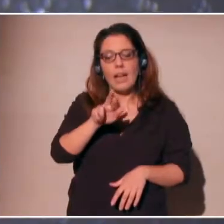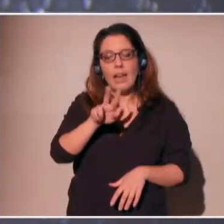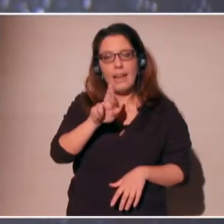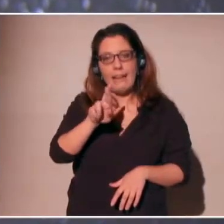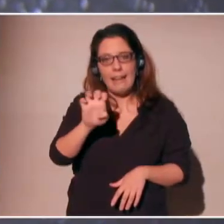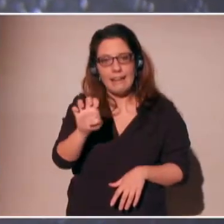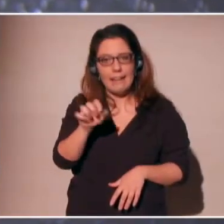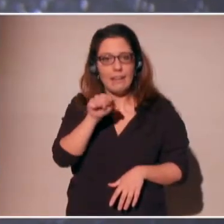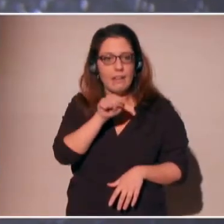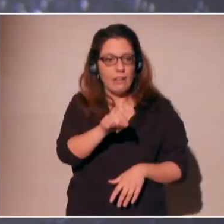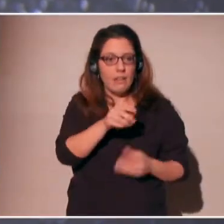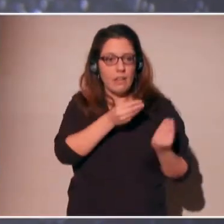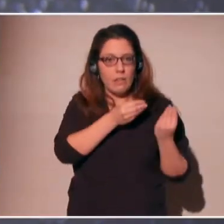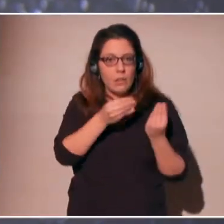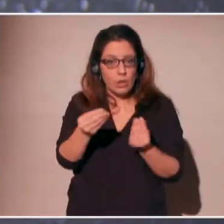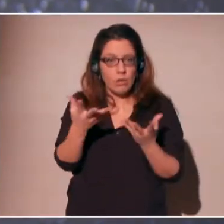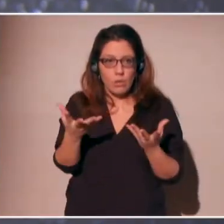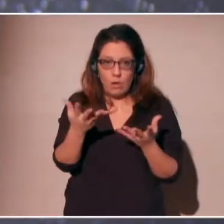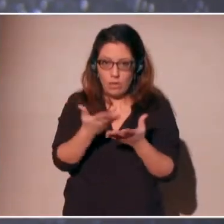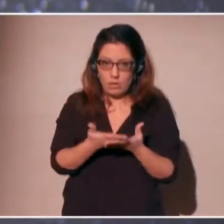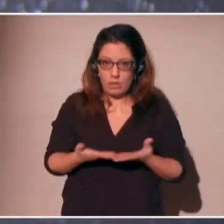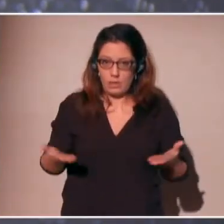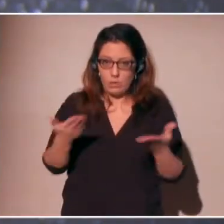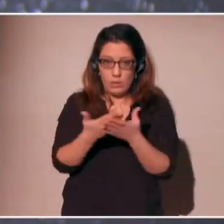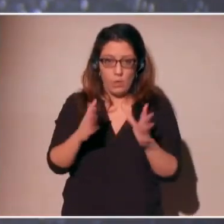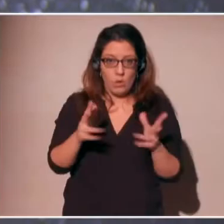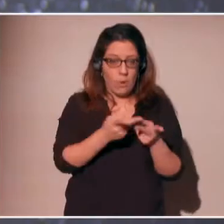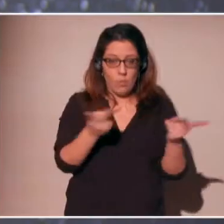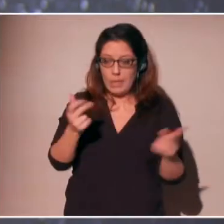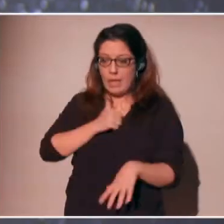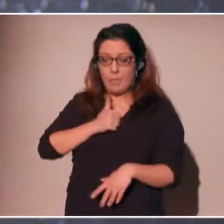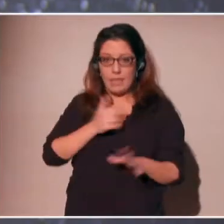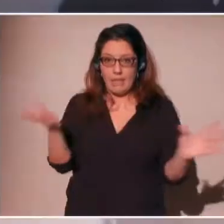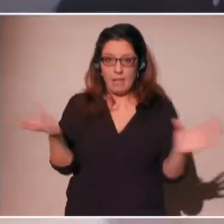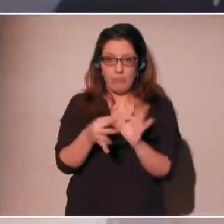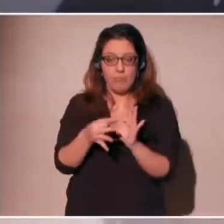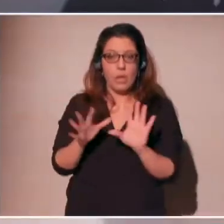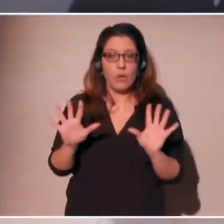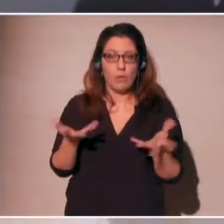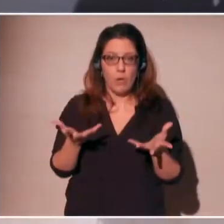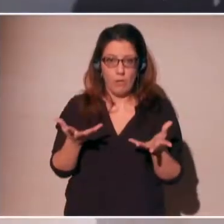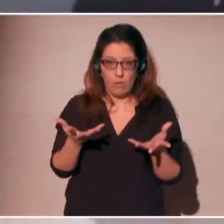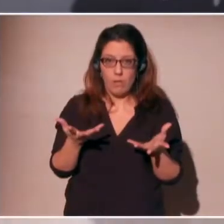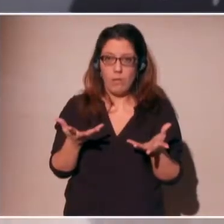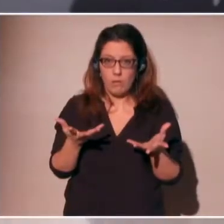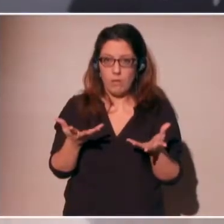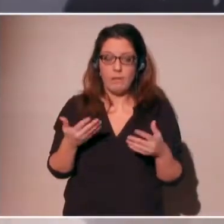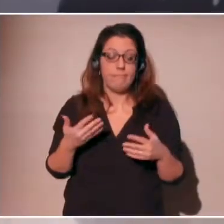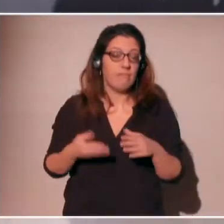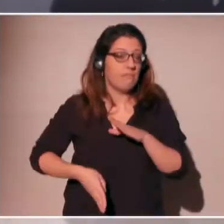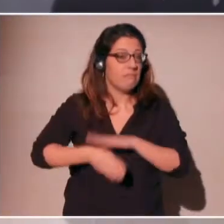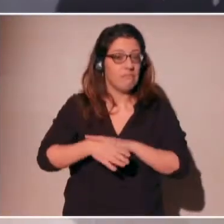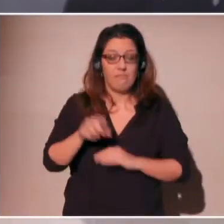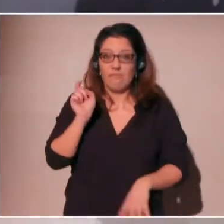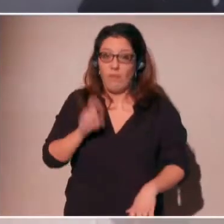the Allègre law, which actually defines the way collaboration between the private sector and the public sector can actually